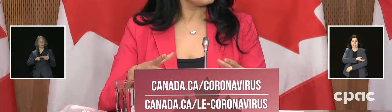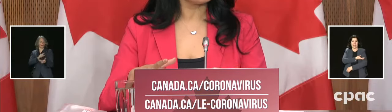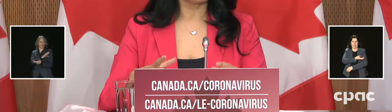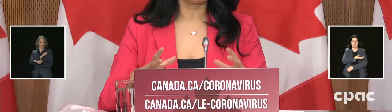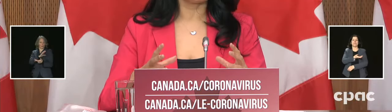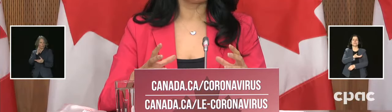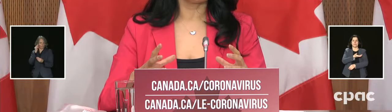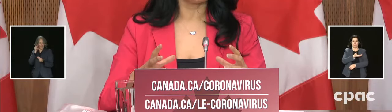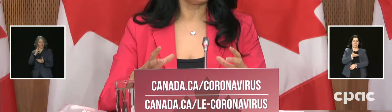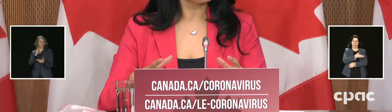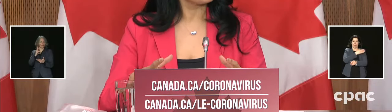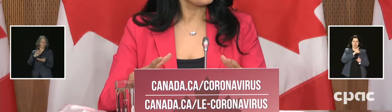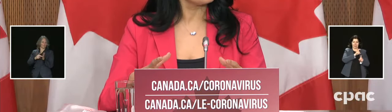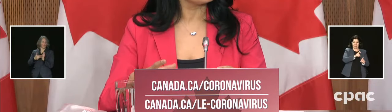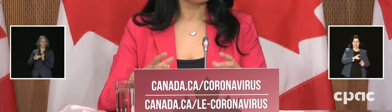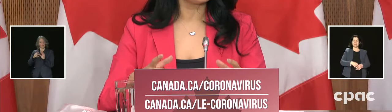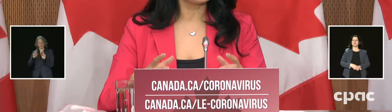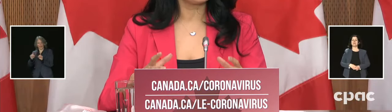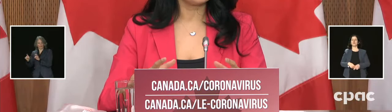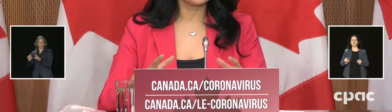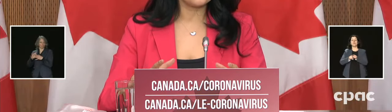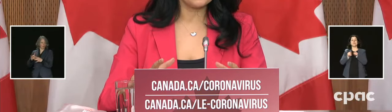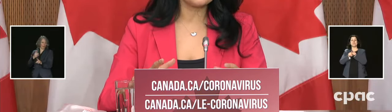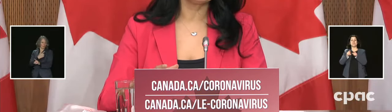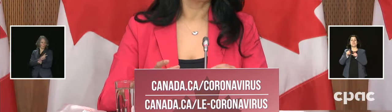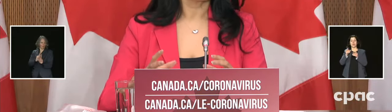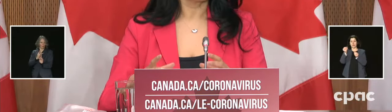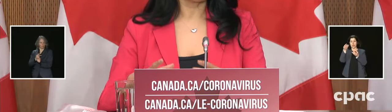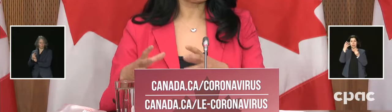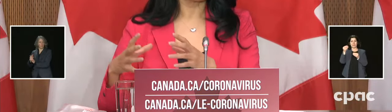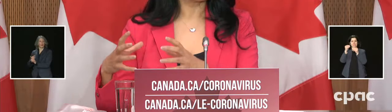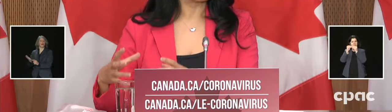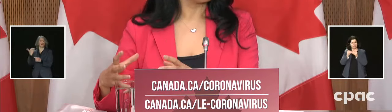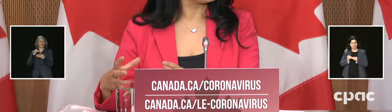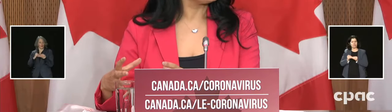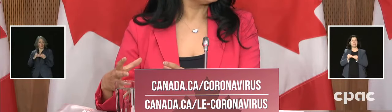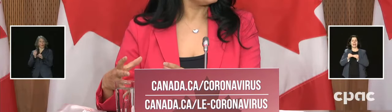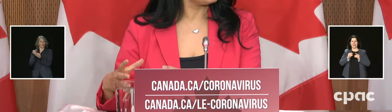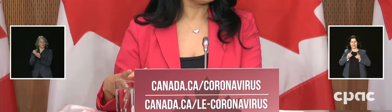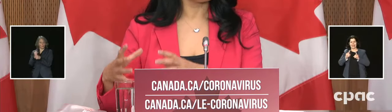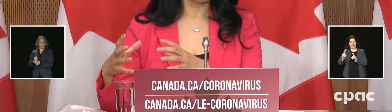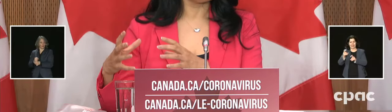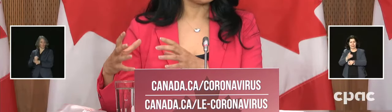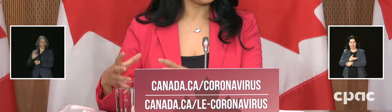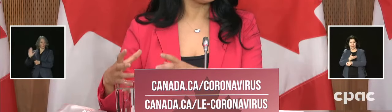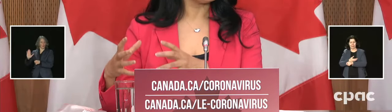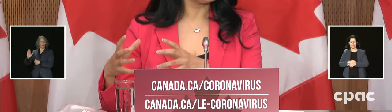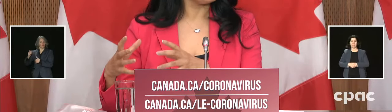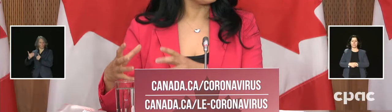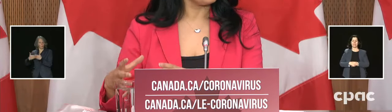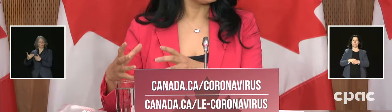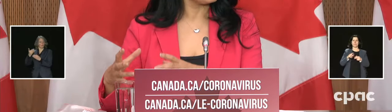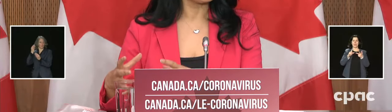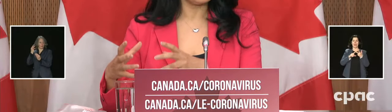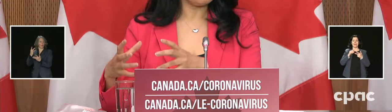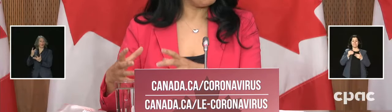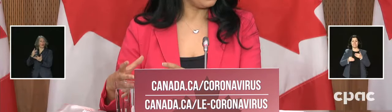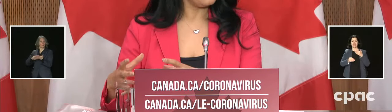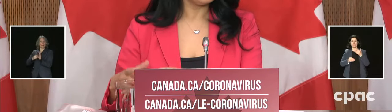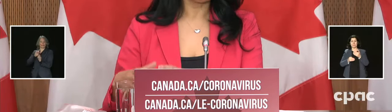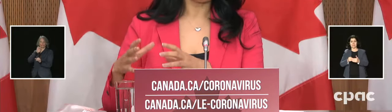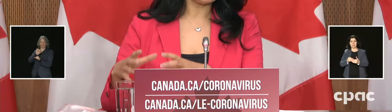clinical data, which is the human trials, the phase 1, 2s, and 3s. And then we have the manufacturing data, which is how the virus is